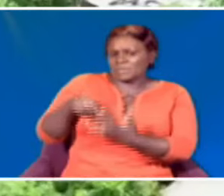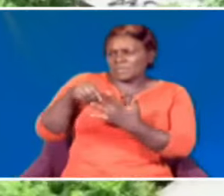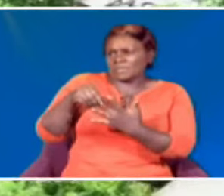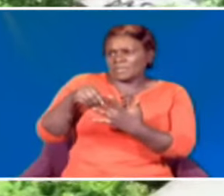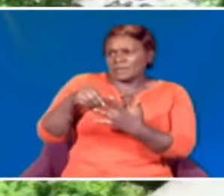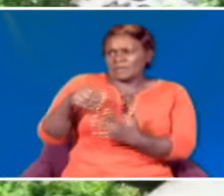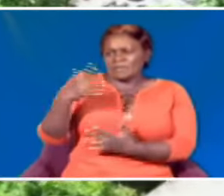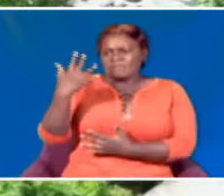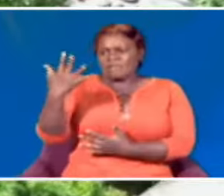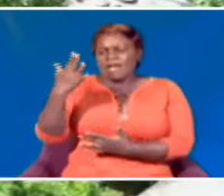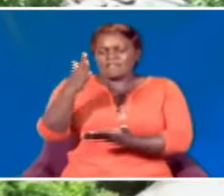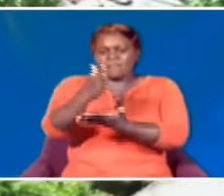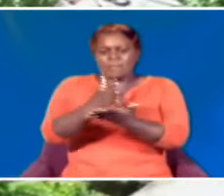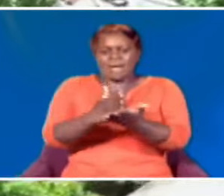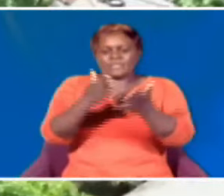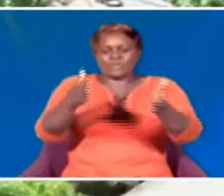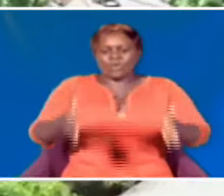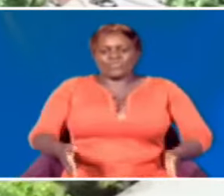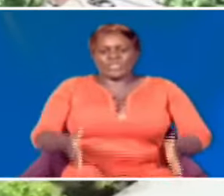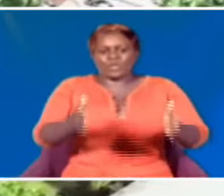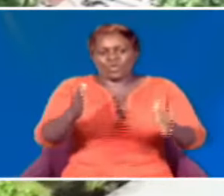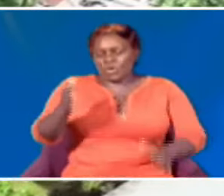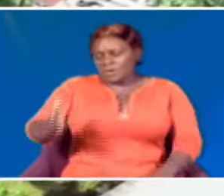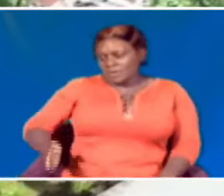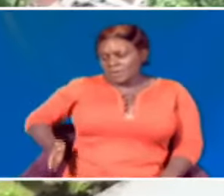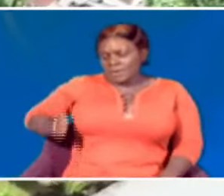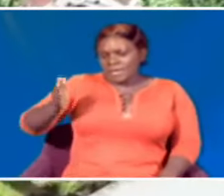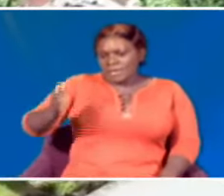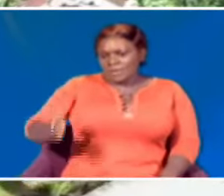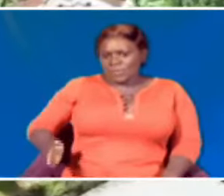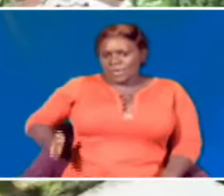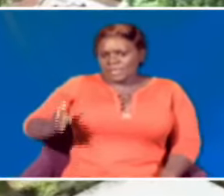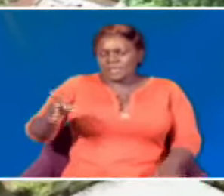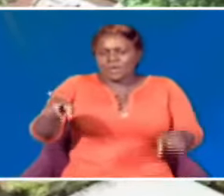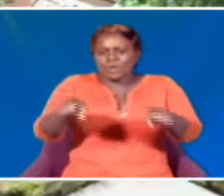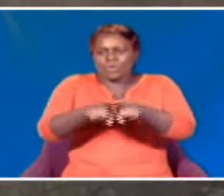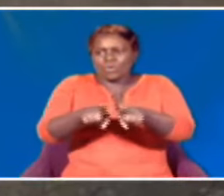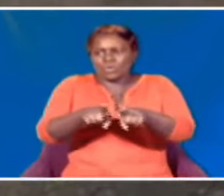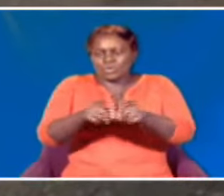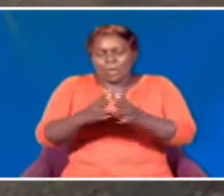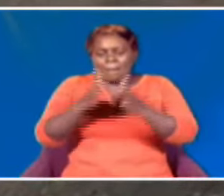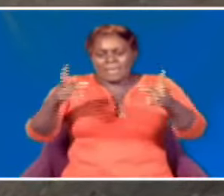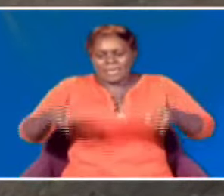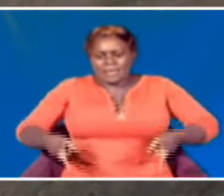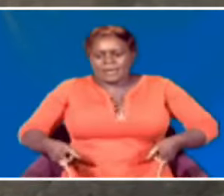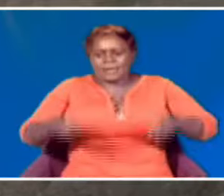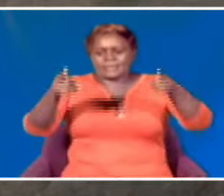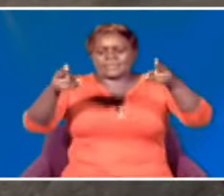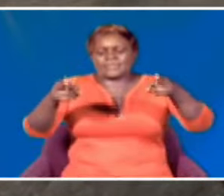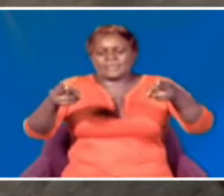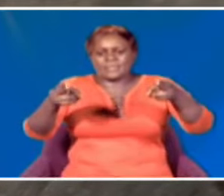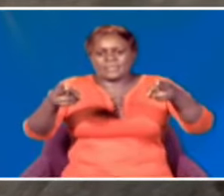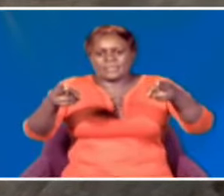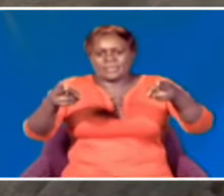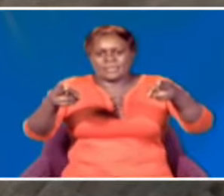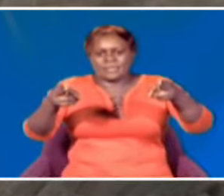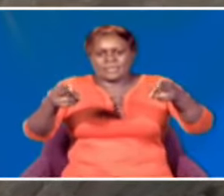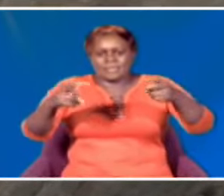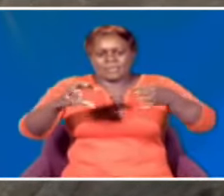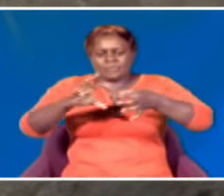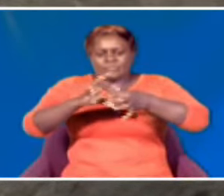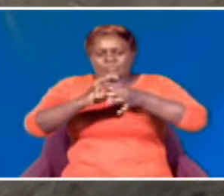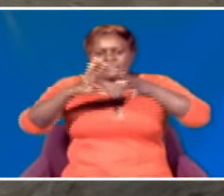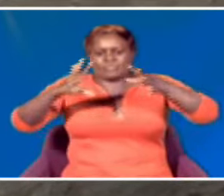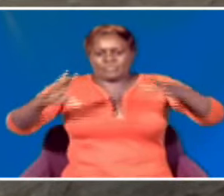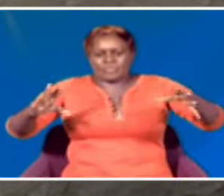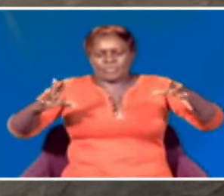about 5 sections of the road, of the railway. And these massive cuts have led to disconnection of